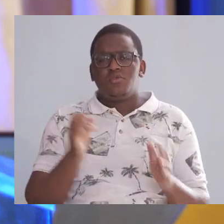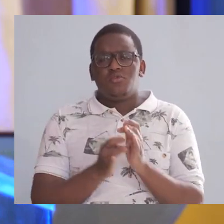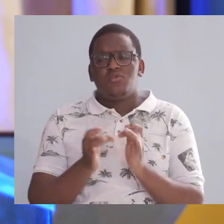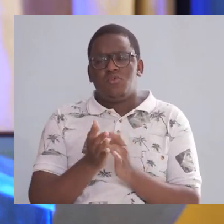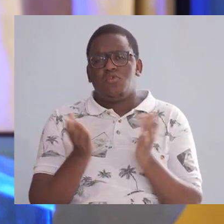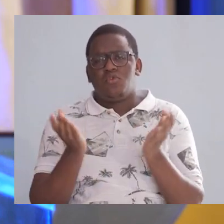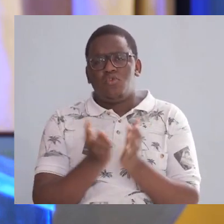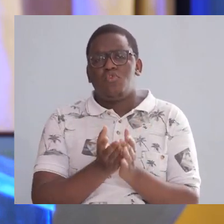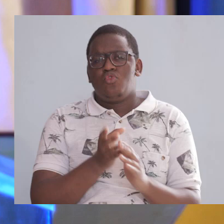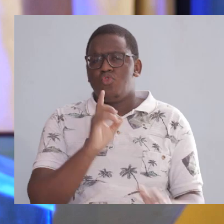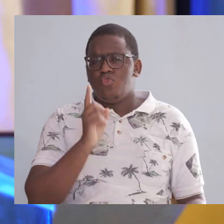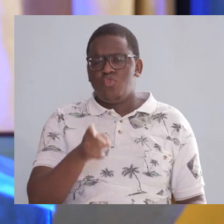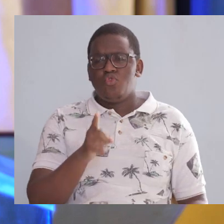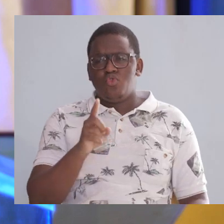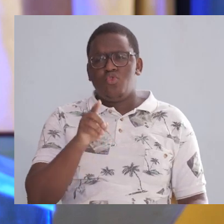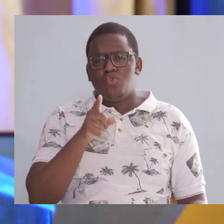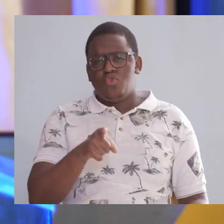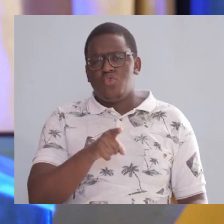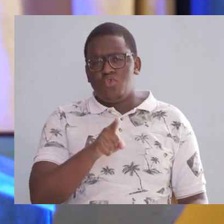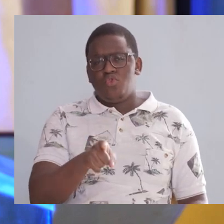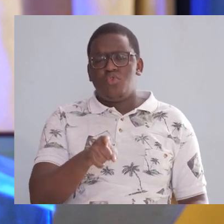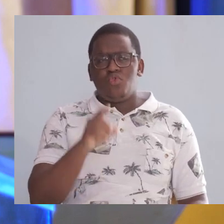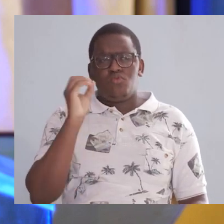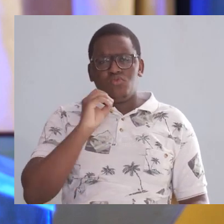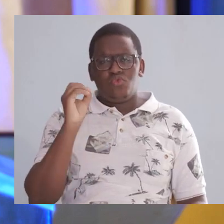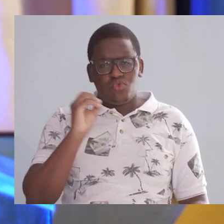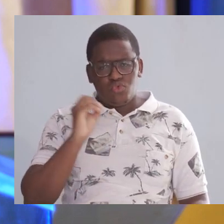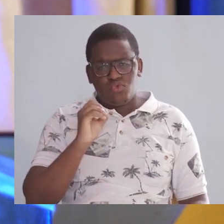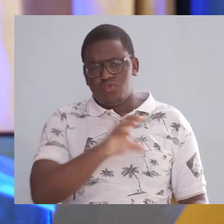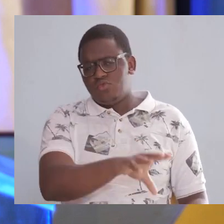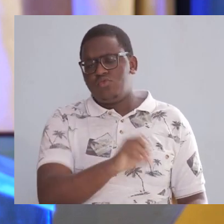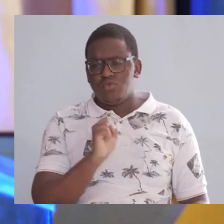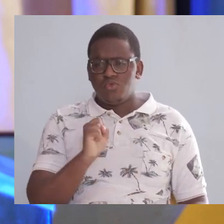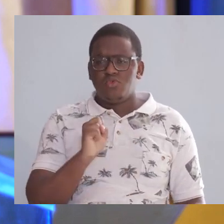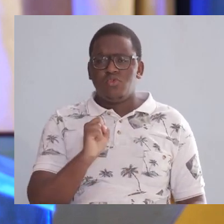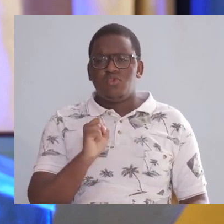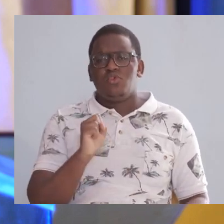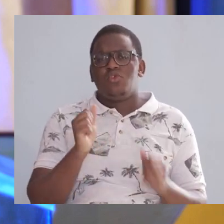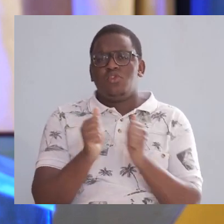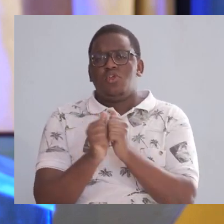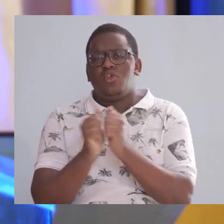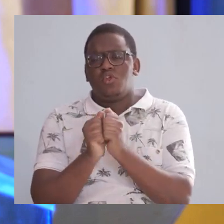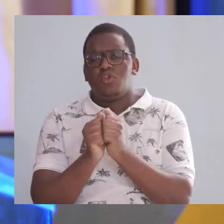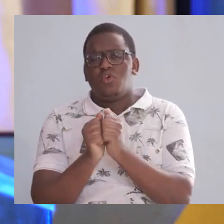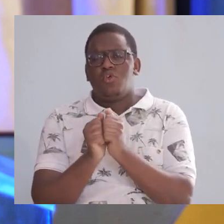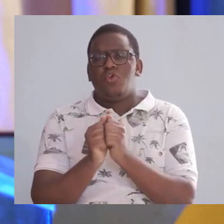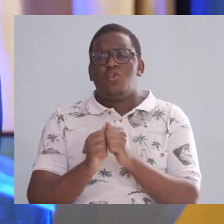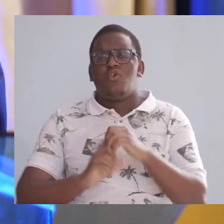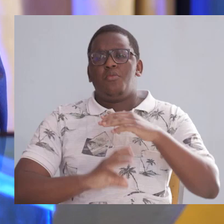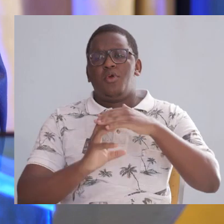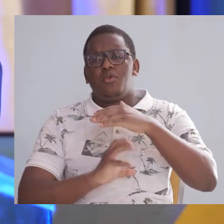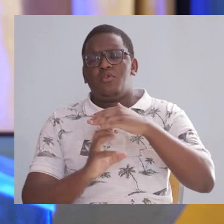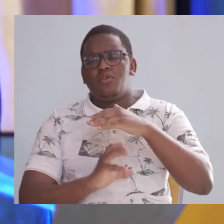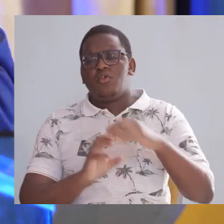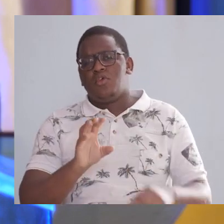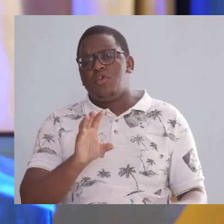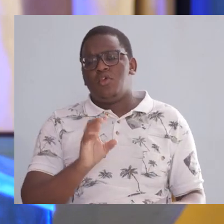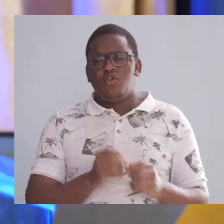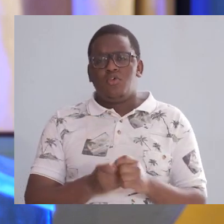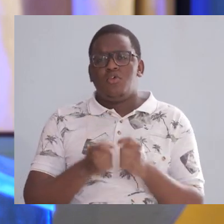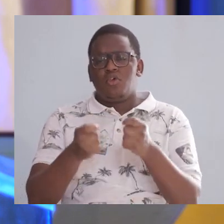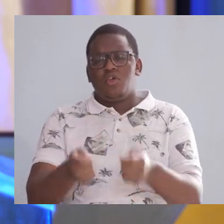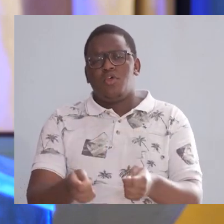steal. The ten commandments were given as a foundational imperative by the Lord to the children of